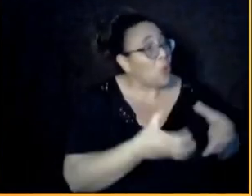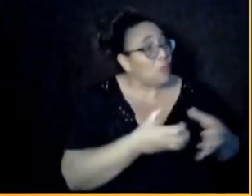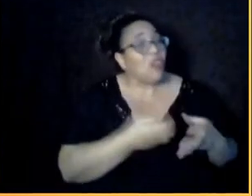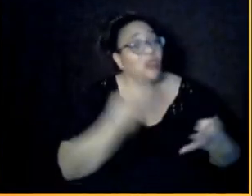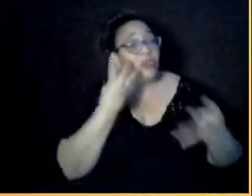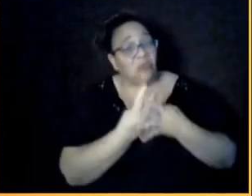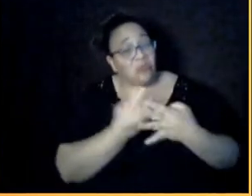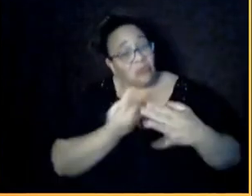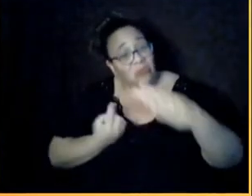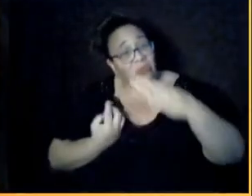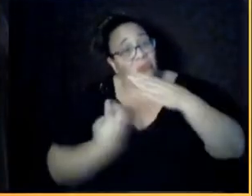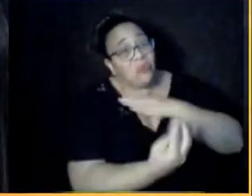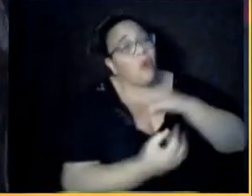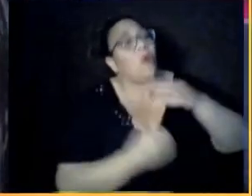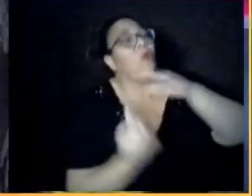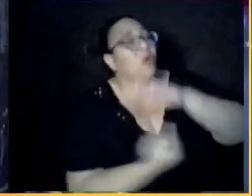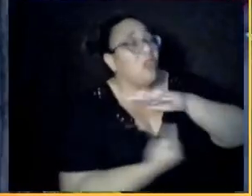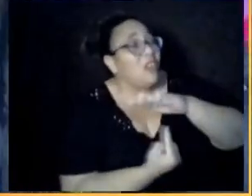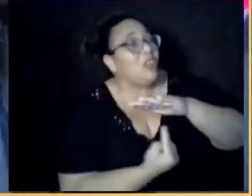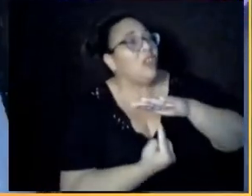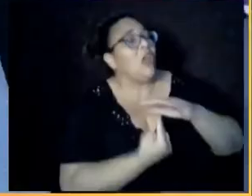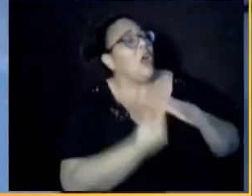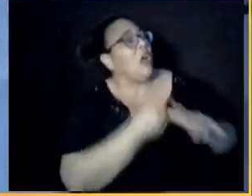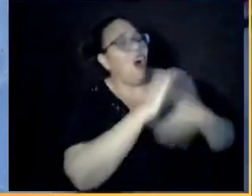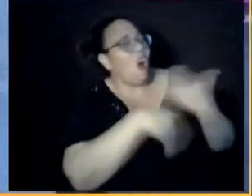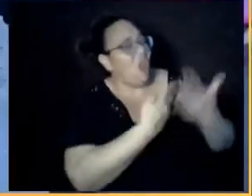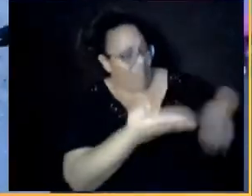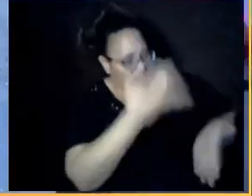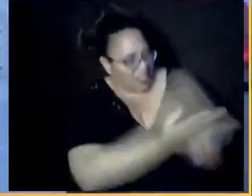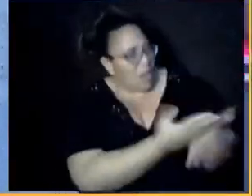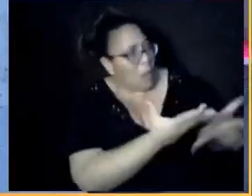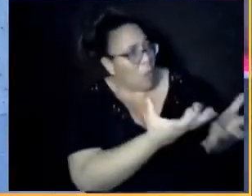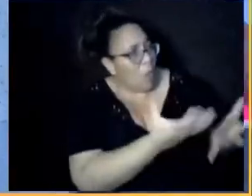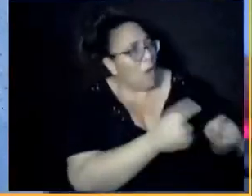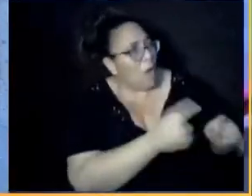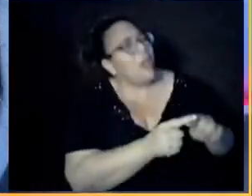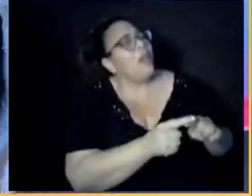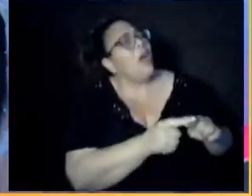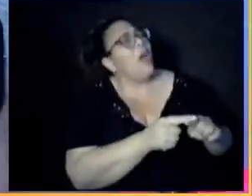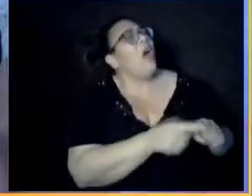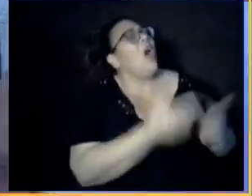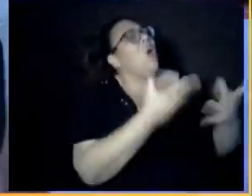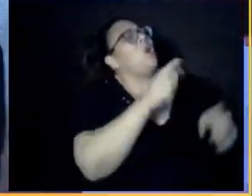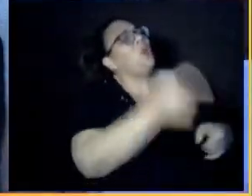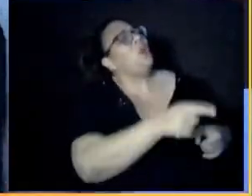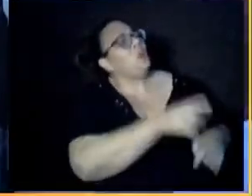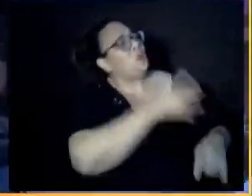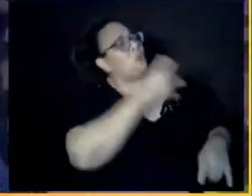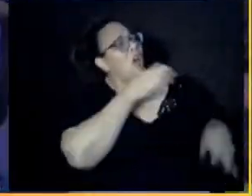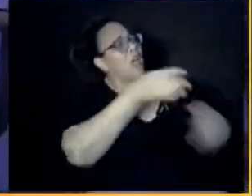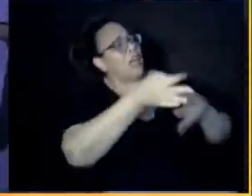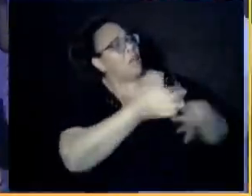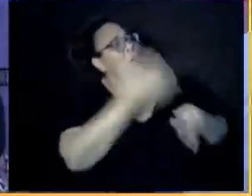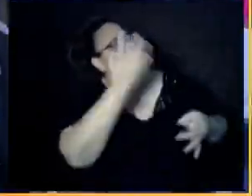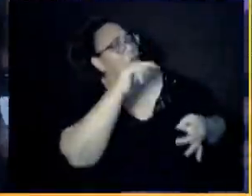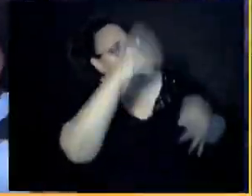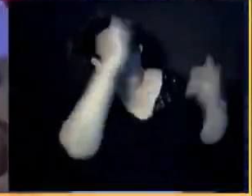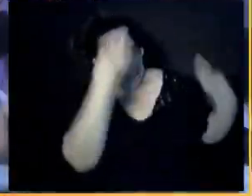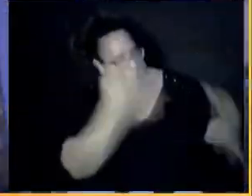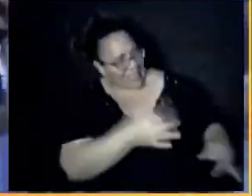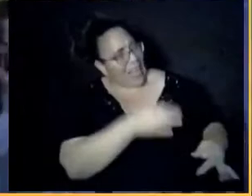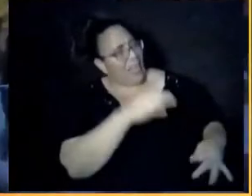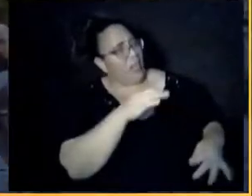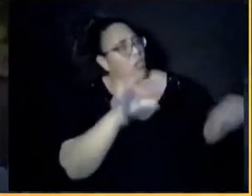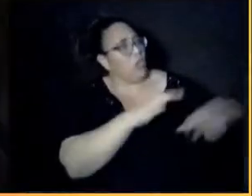bit about your activism and why you chose that, because honestly, not everyone who loses